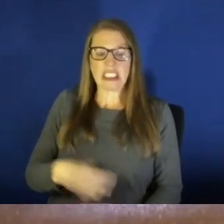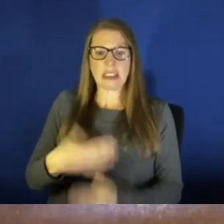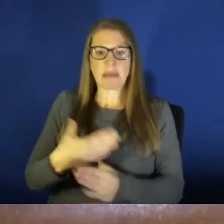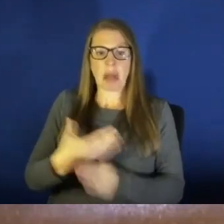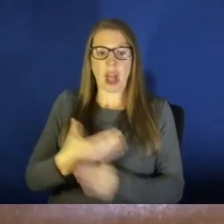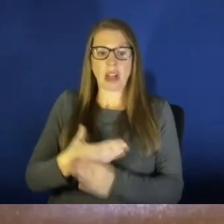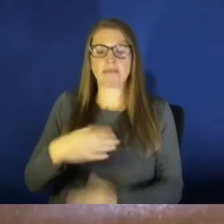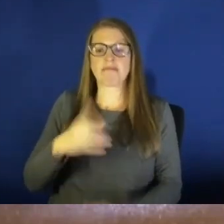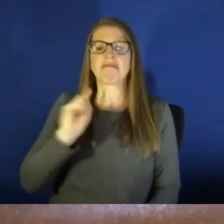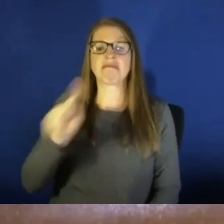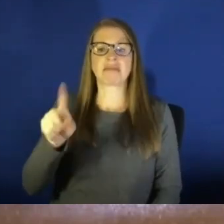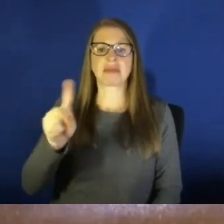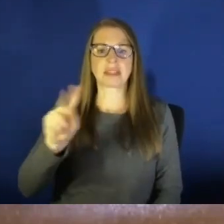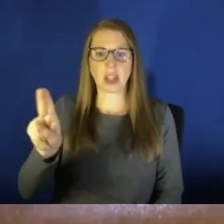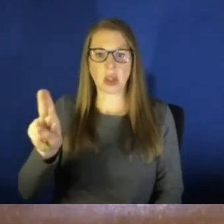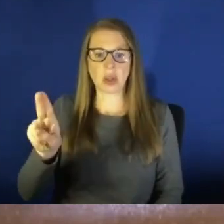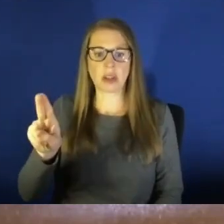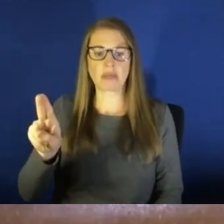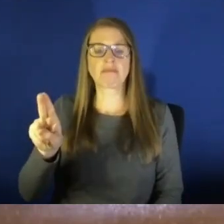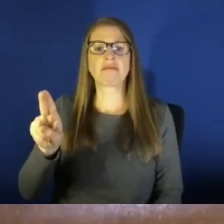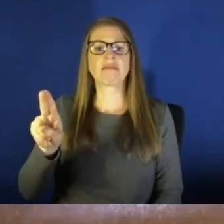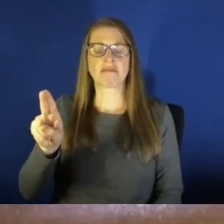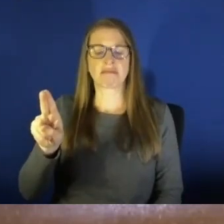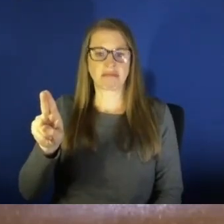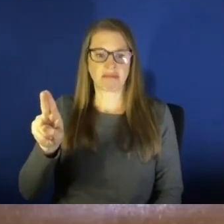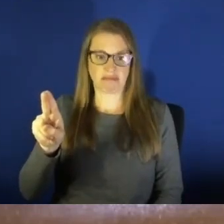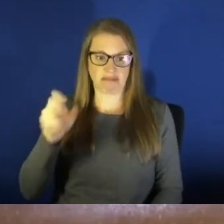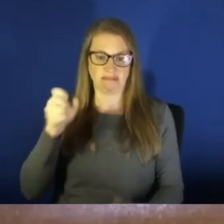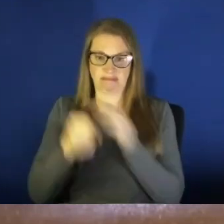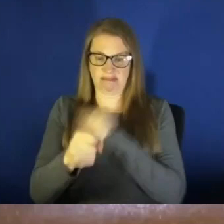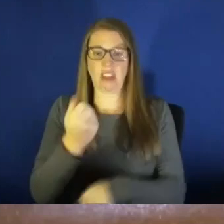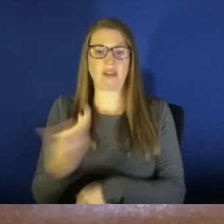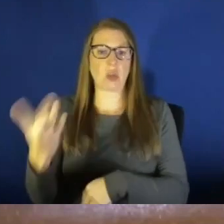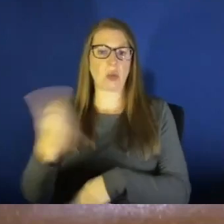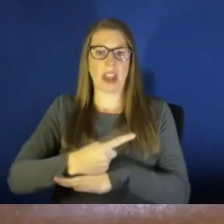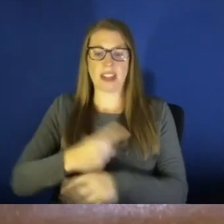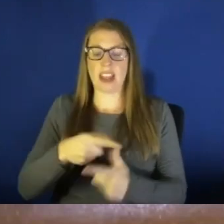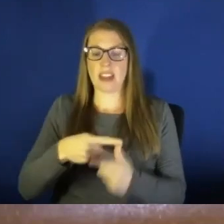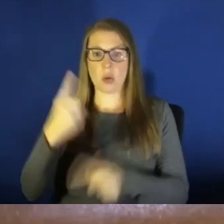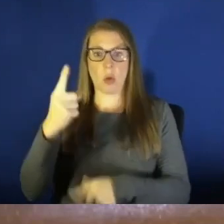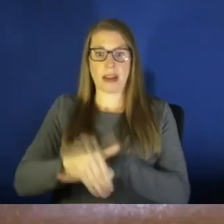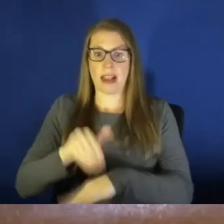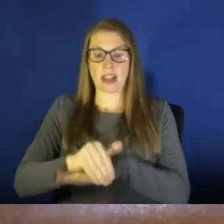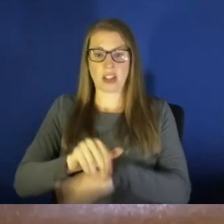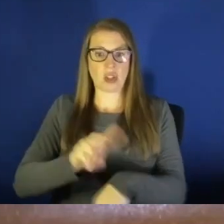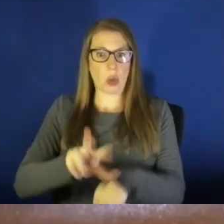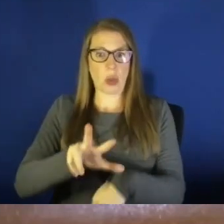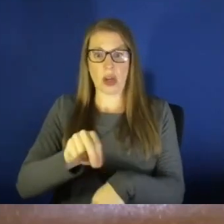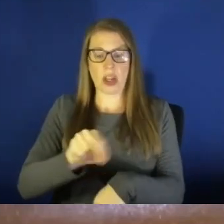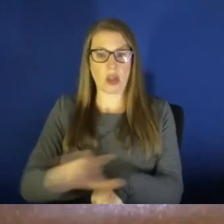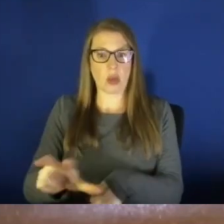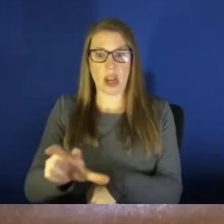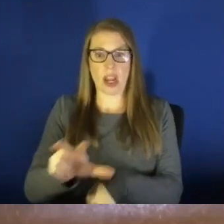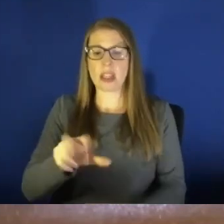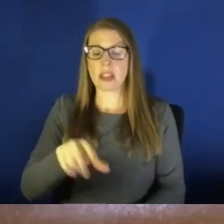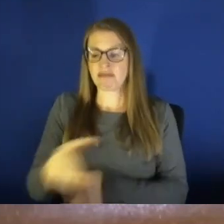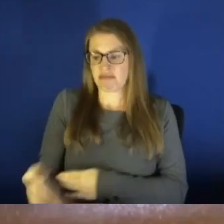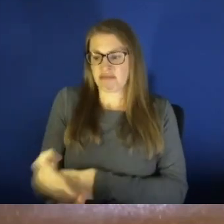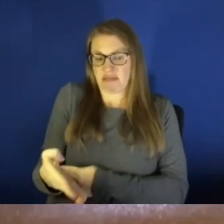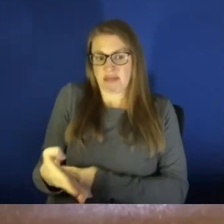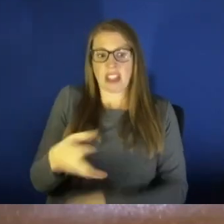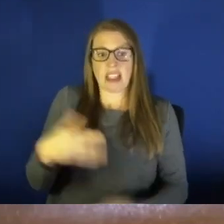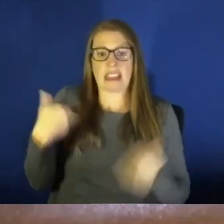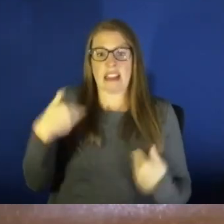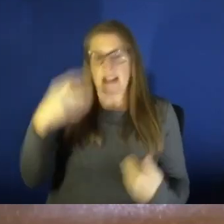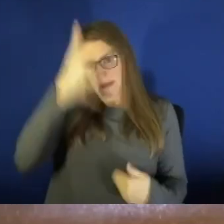And they admitted me for a couple days, and one night, 2:30, 3 o'clock in the morning, a young male nurse walked in there, and we started